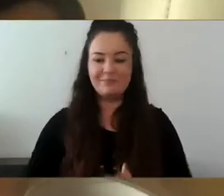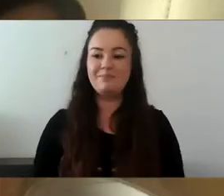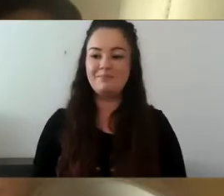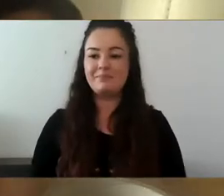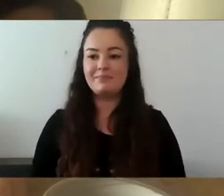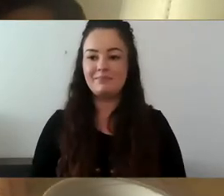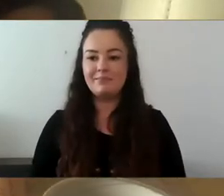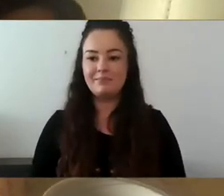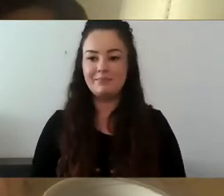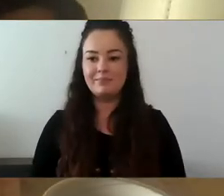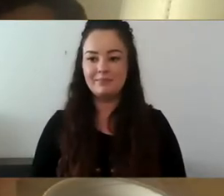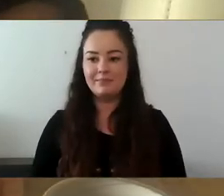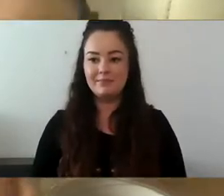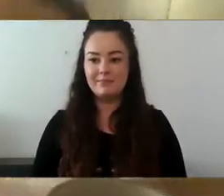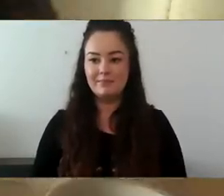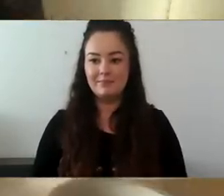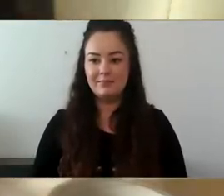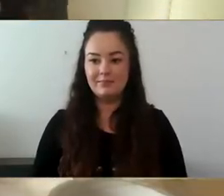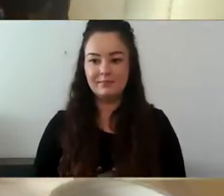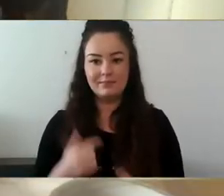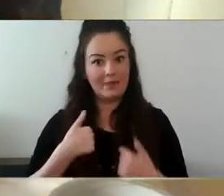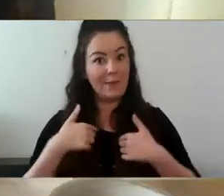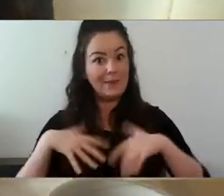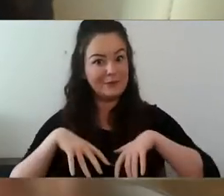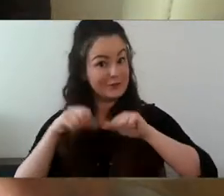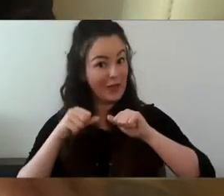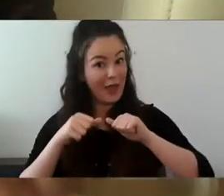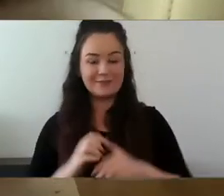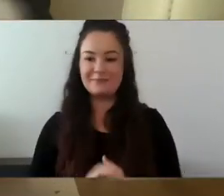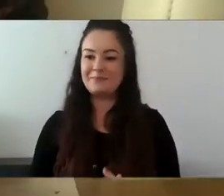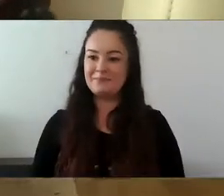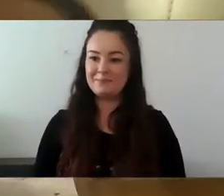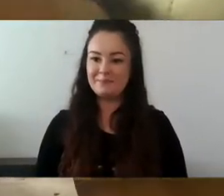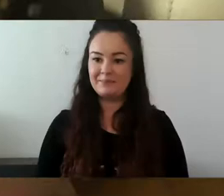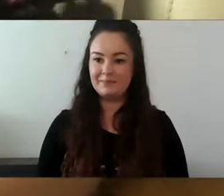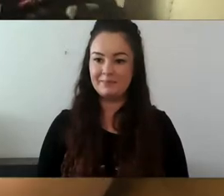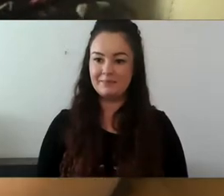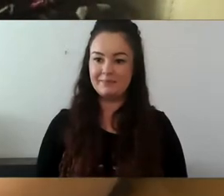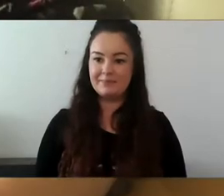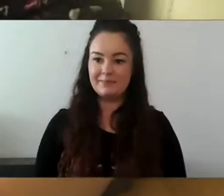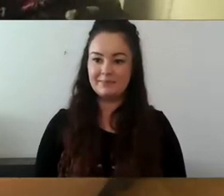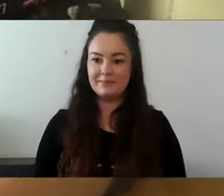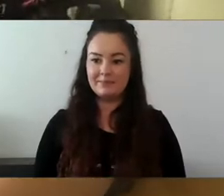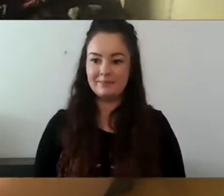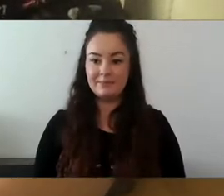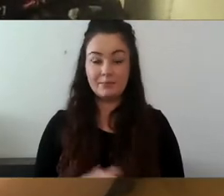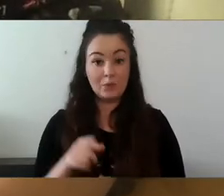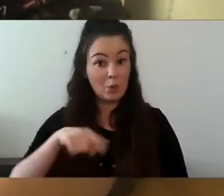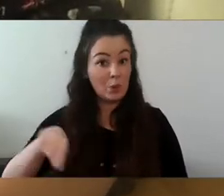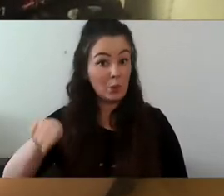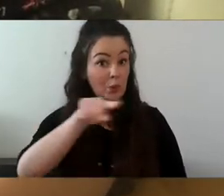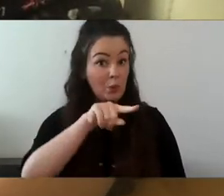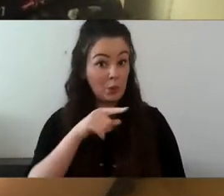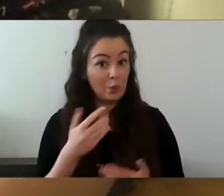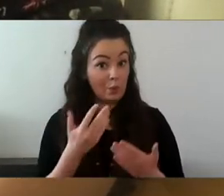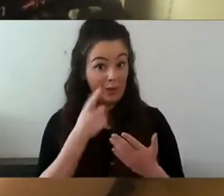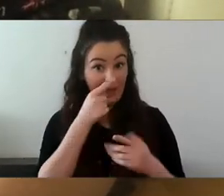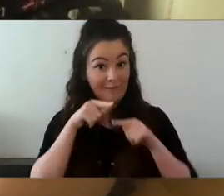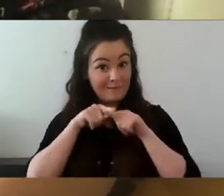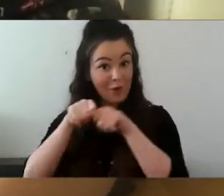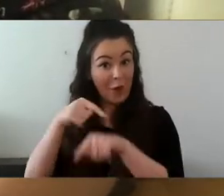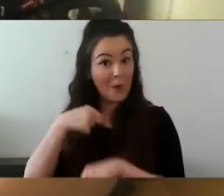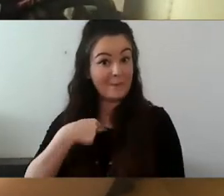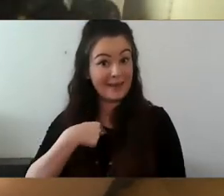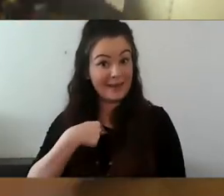And I'm going to get started. Now, you are welcome to follow me step